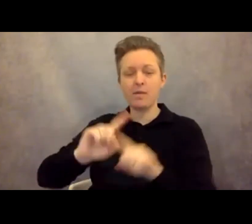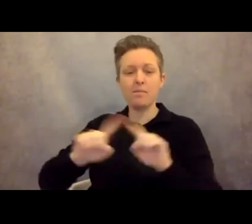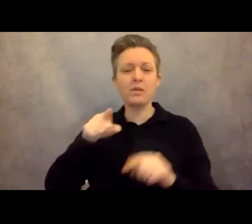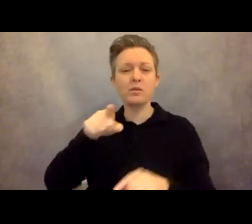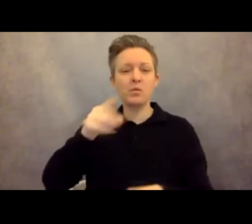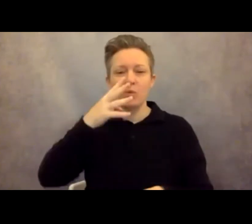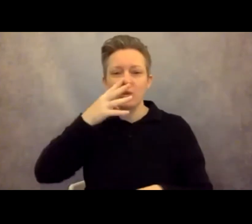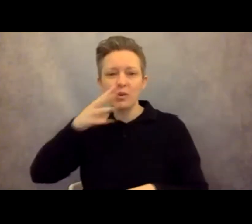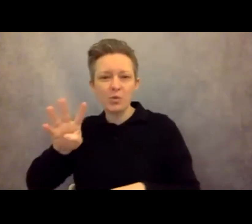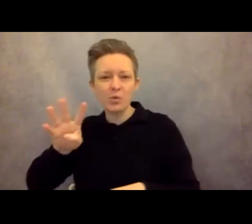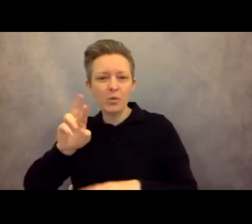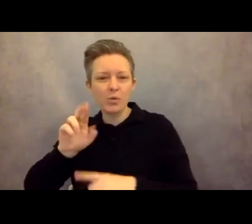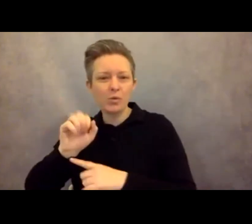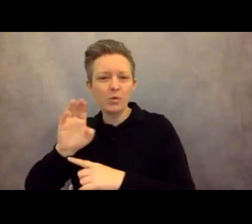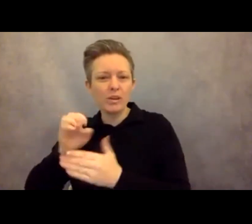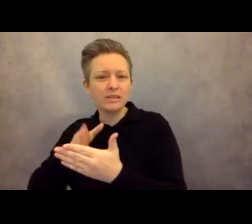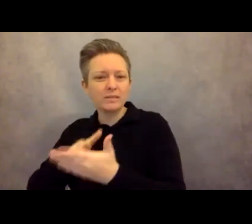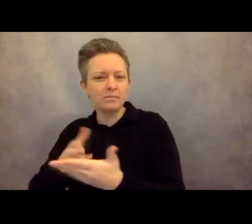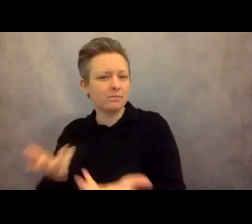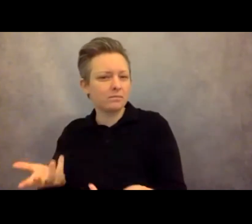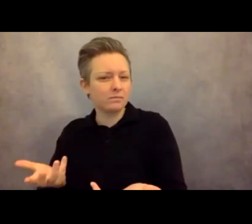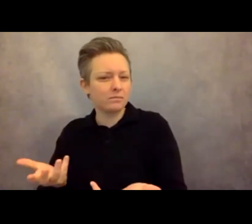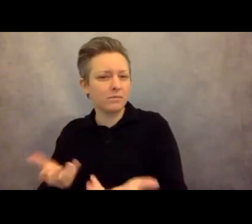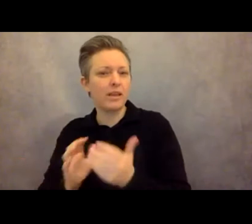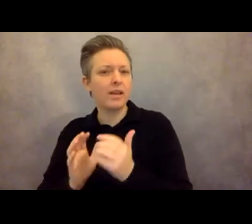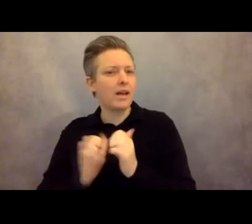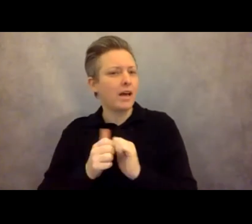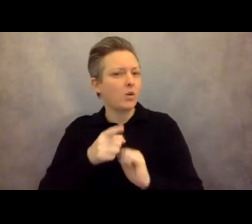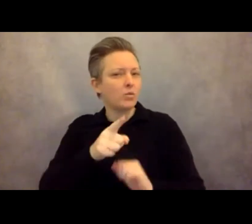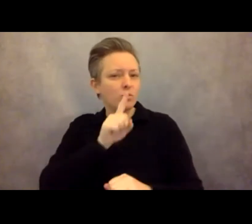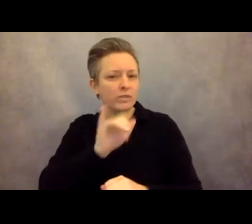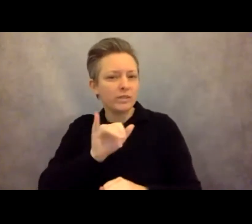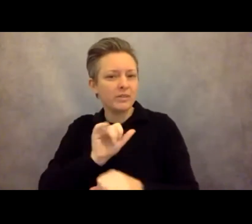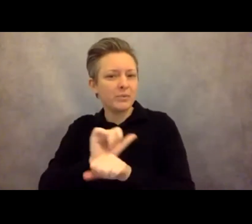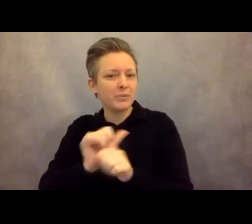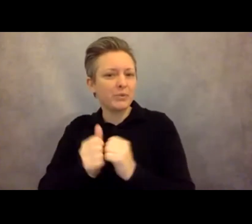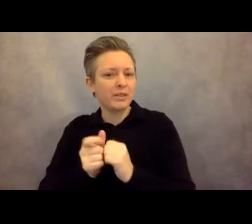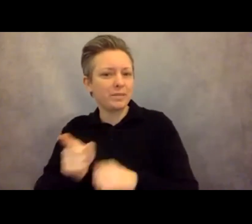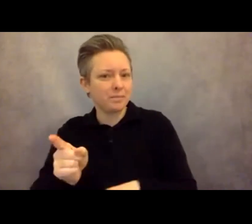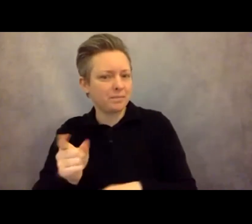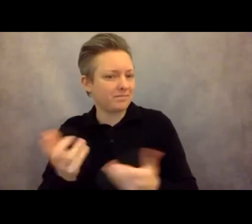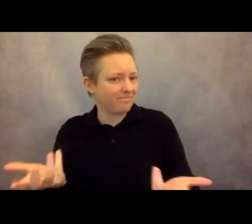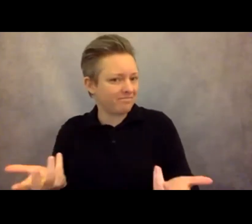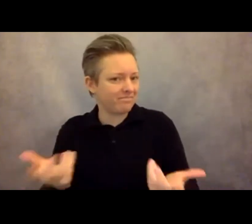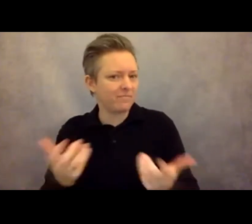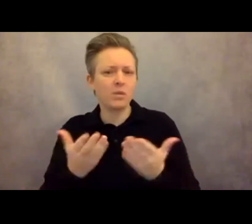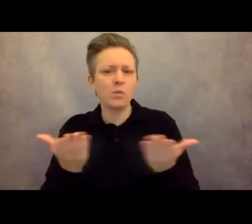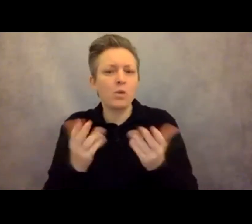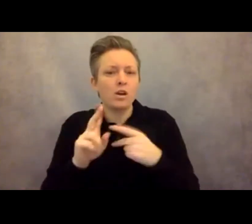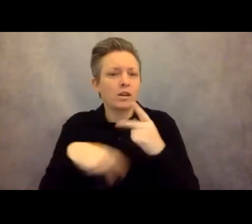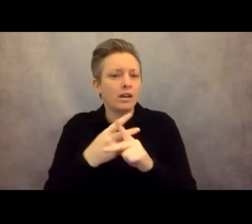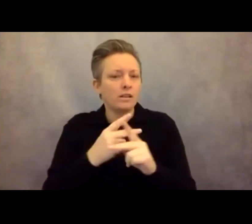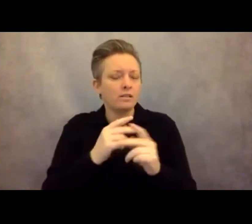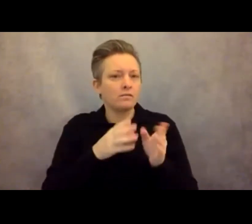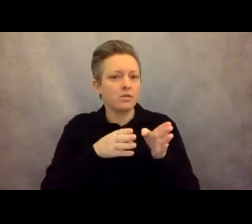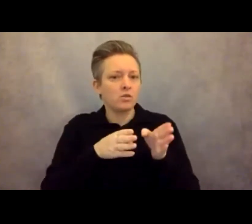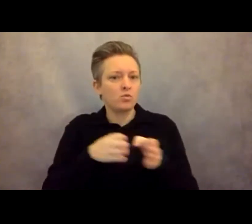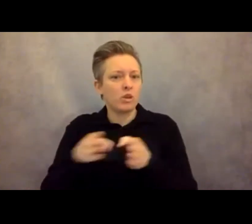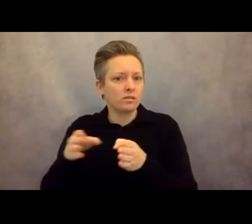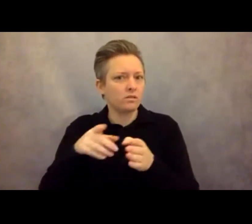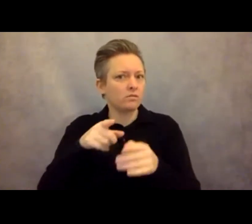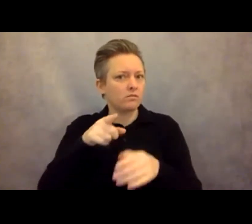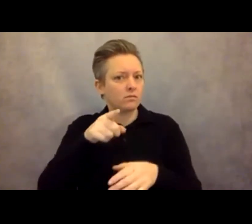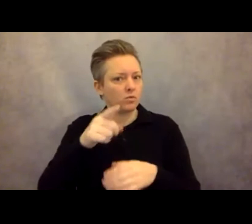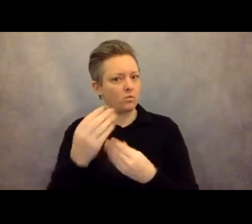you really, like, what strategies, what resources are you offering that might be culturally humble